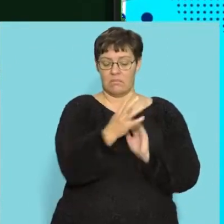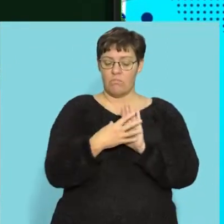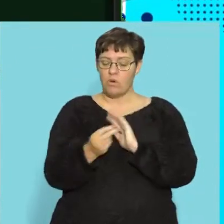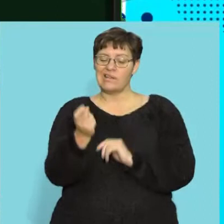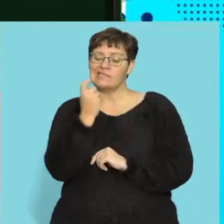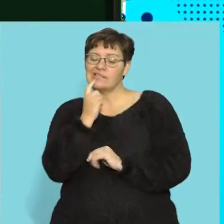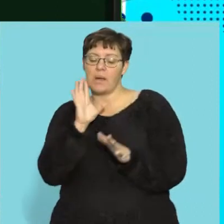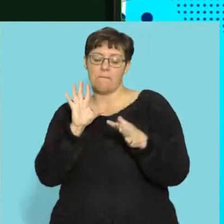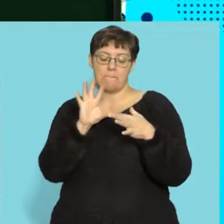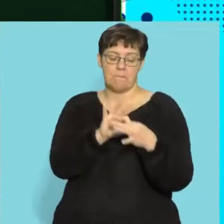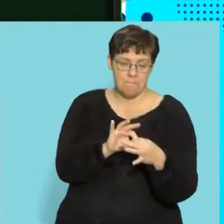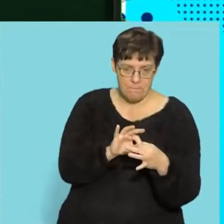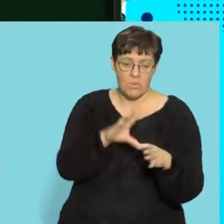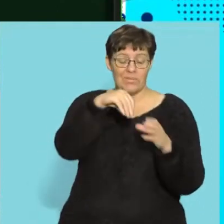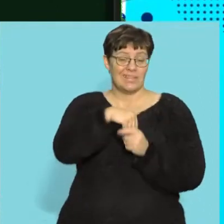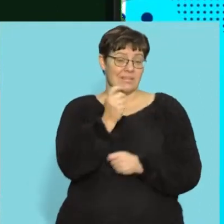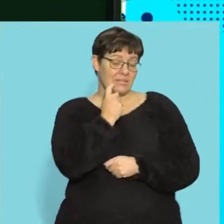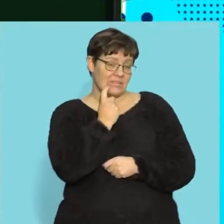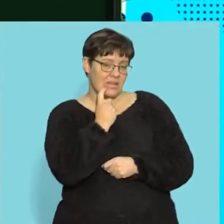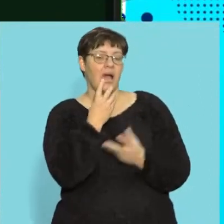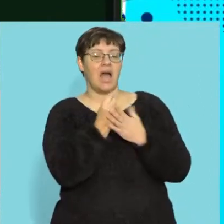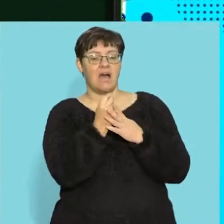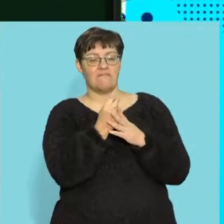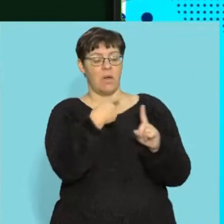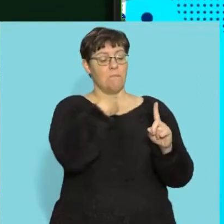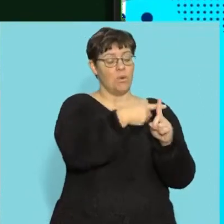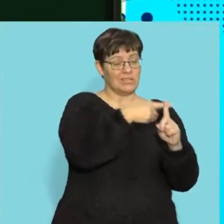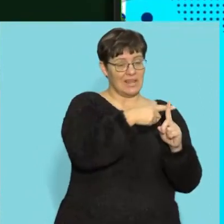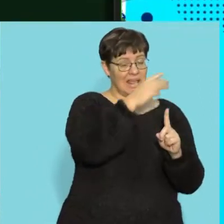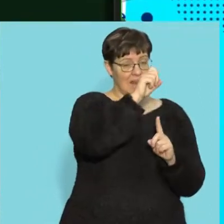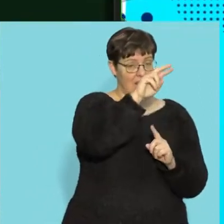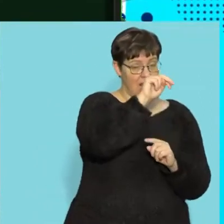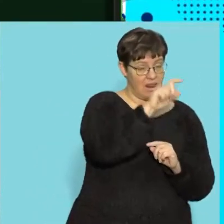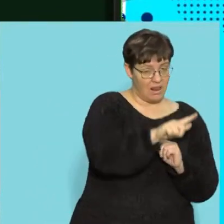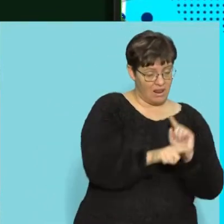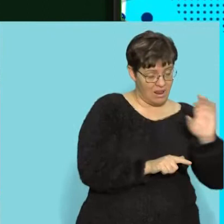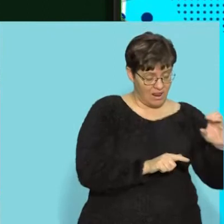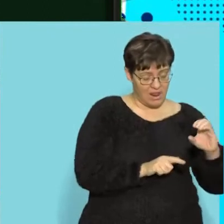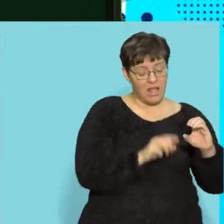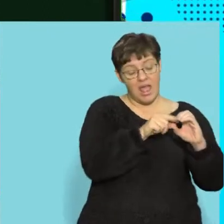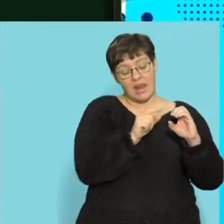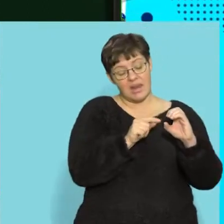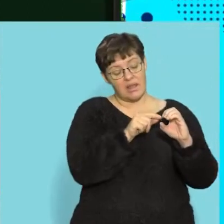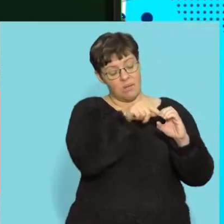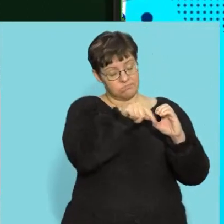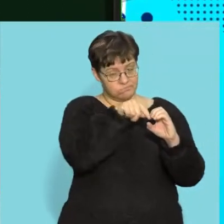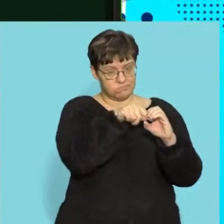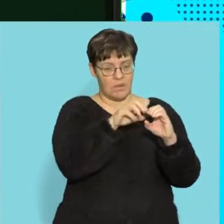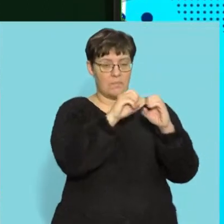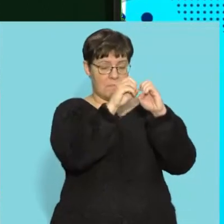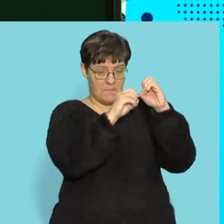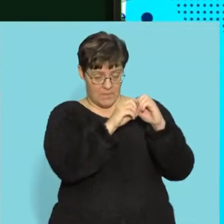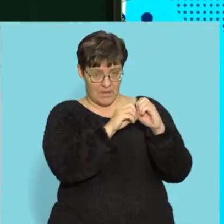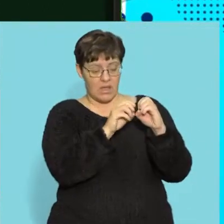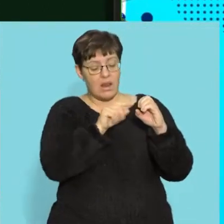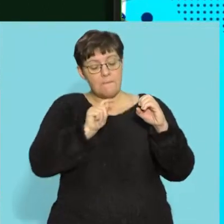model of metallic bonding within metals, we've got those positive kernels, of the nuclei, and which are adjacent to